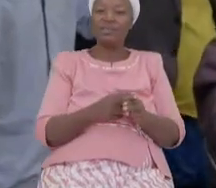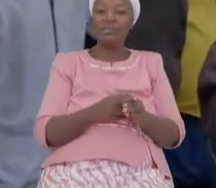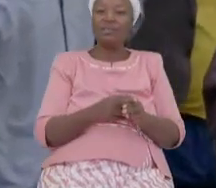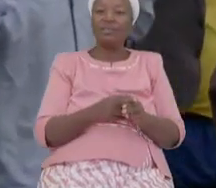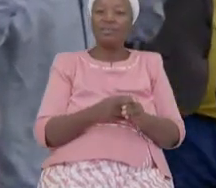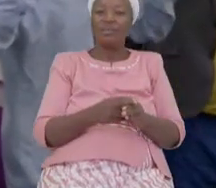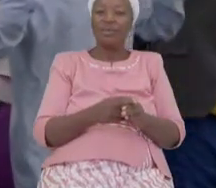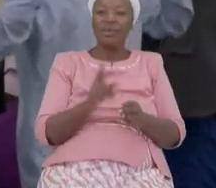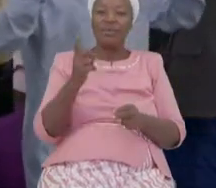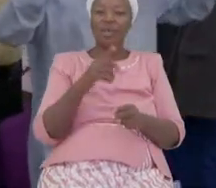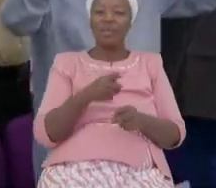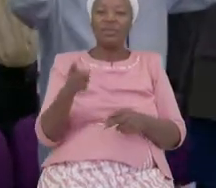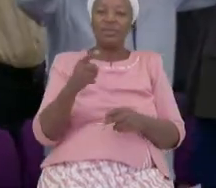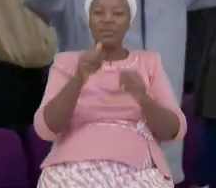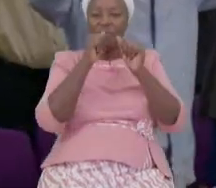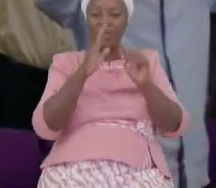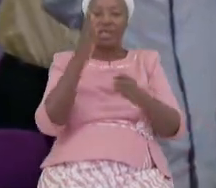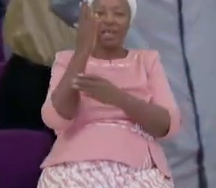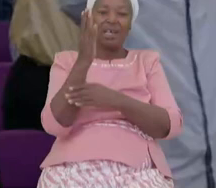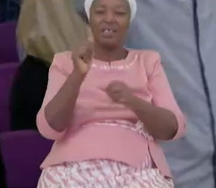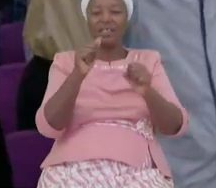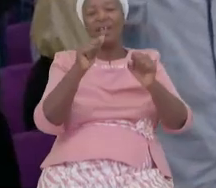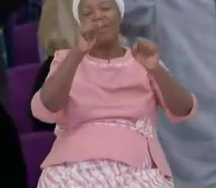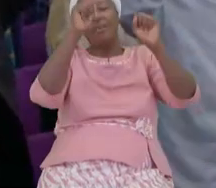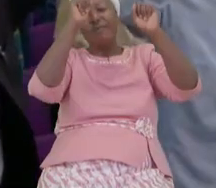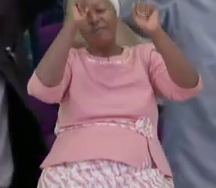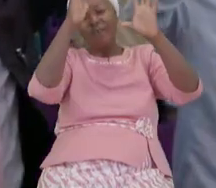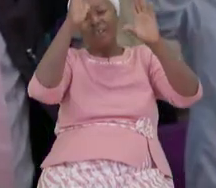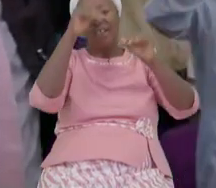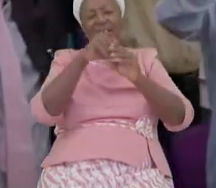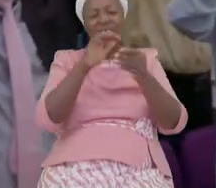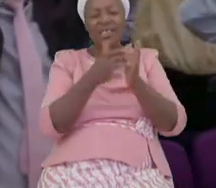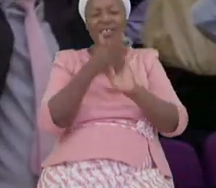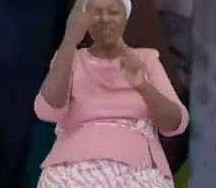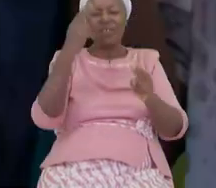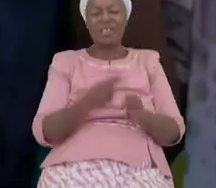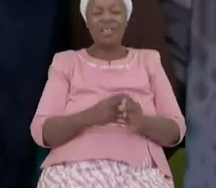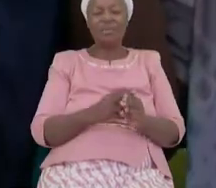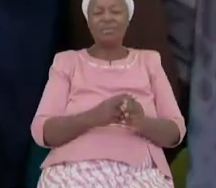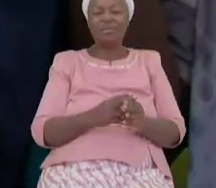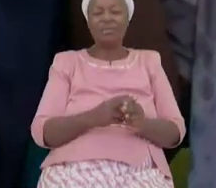Where are those blessed hands? Father, in Jesus' name,